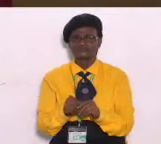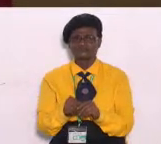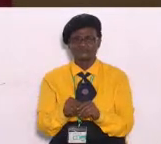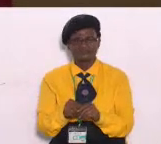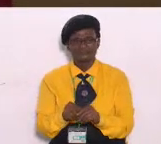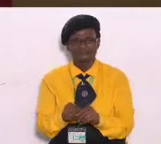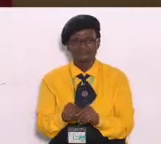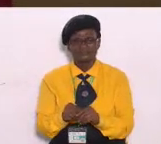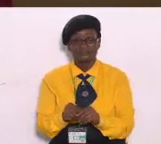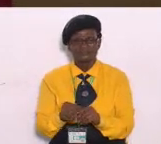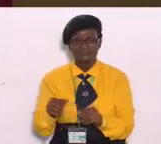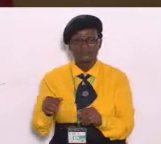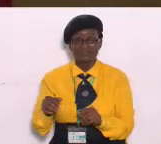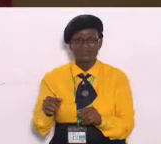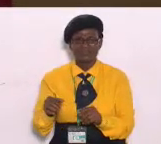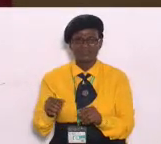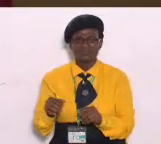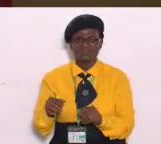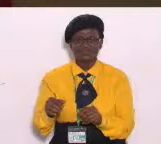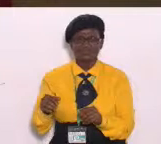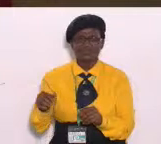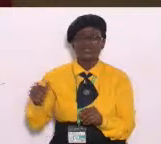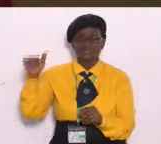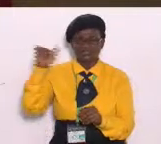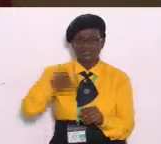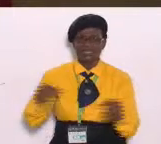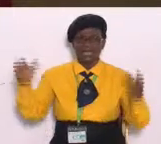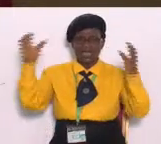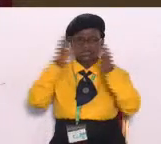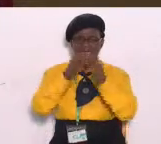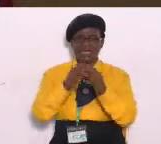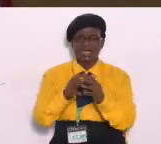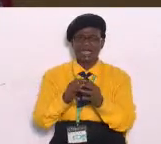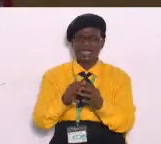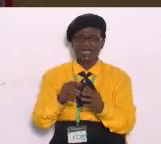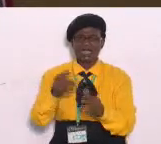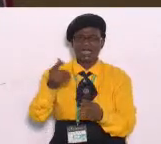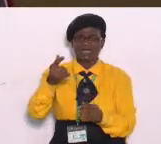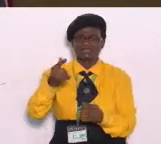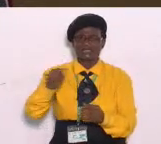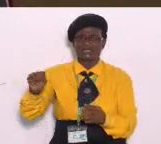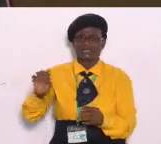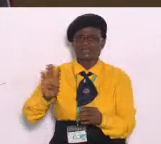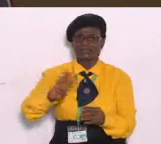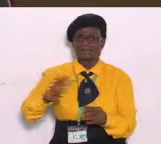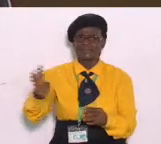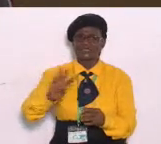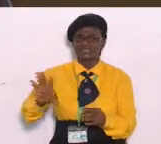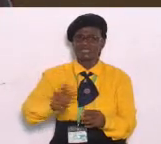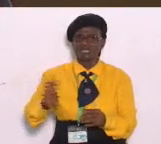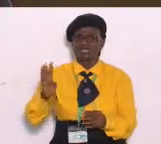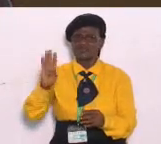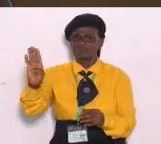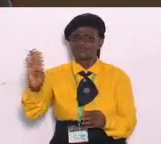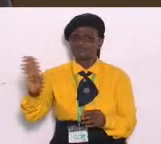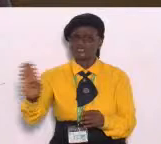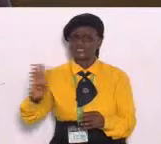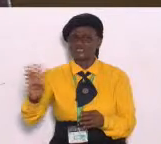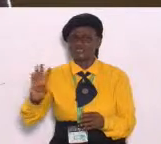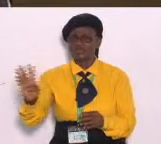if we gather the billionaires, not millionaires, gather together